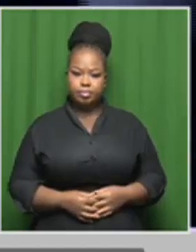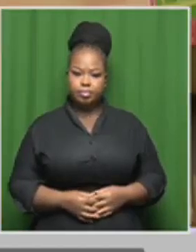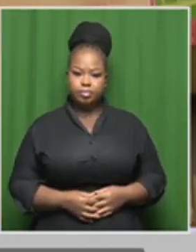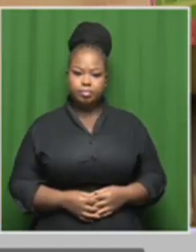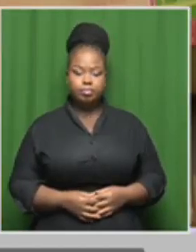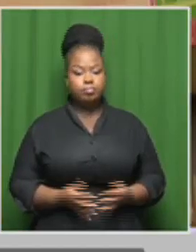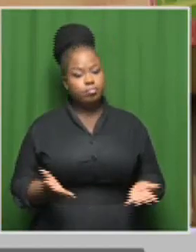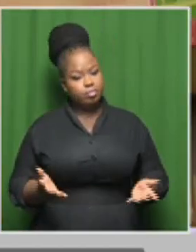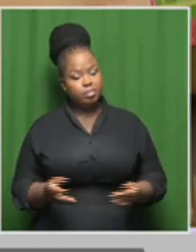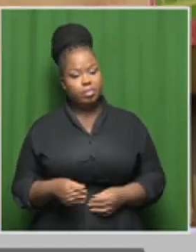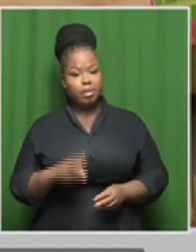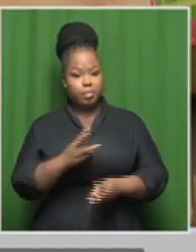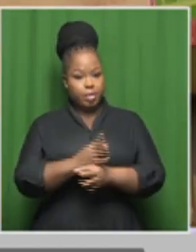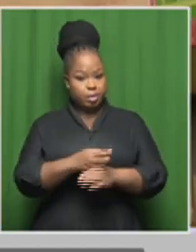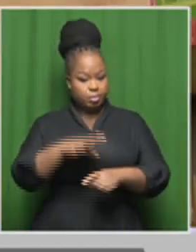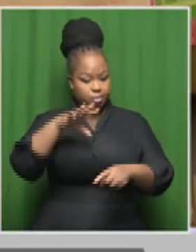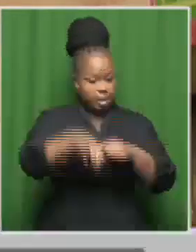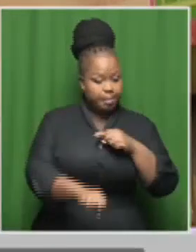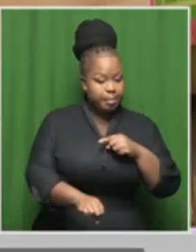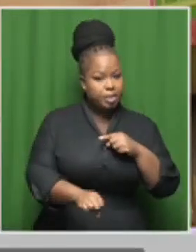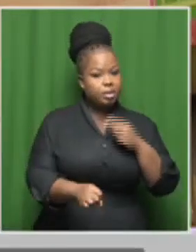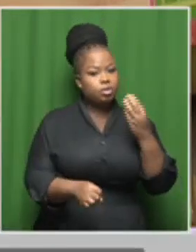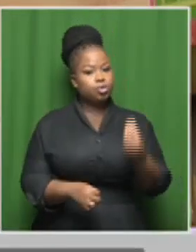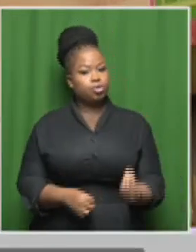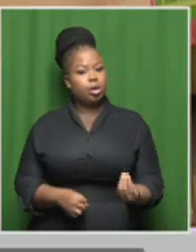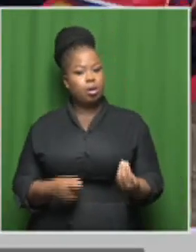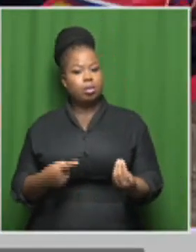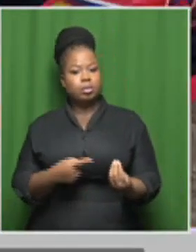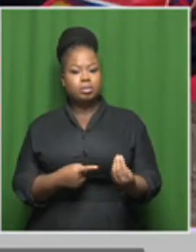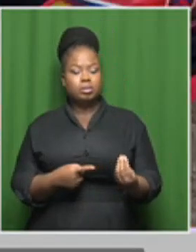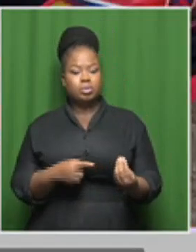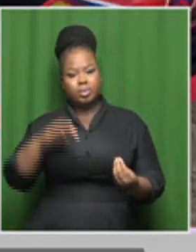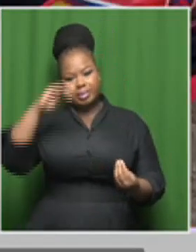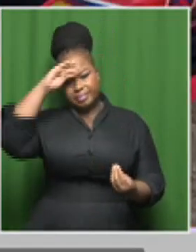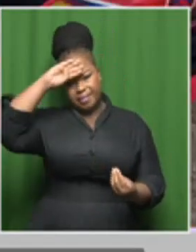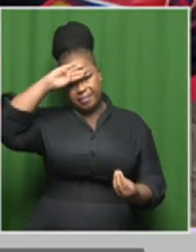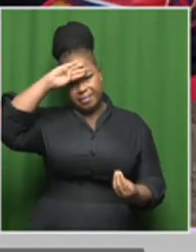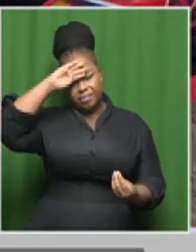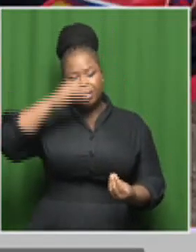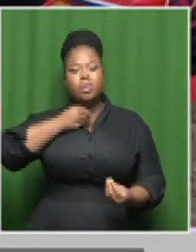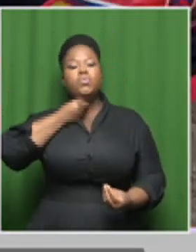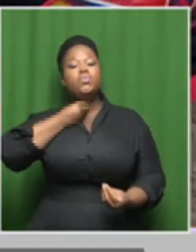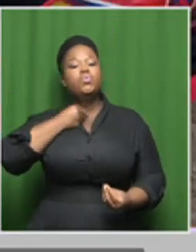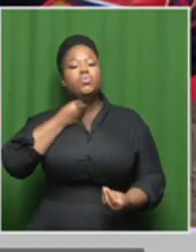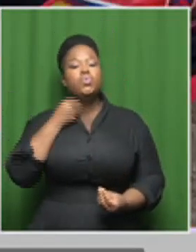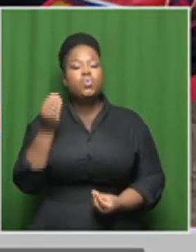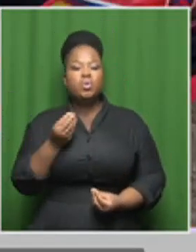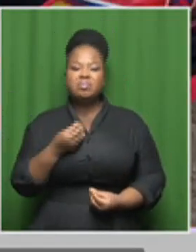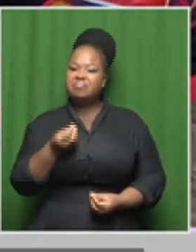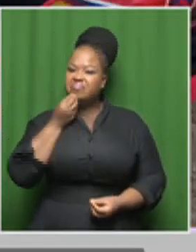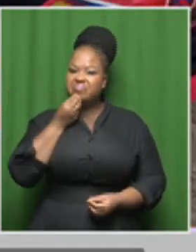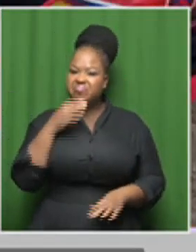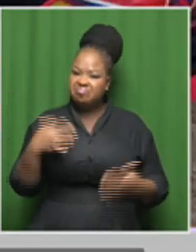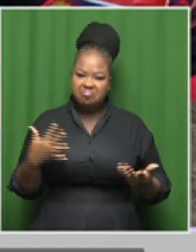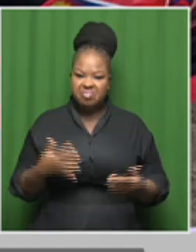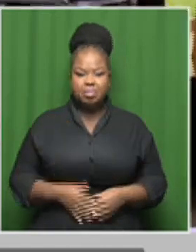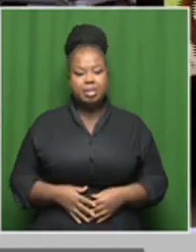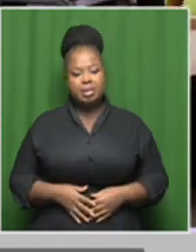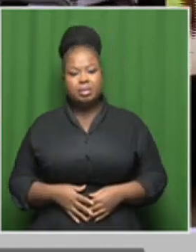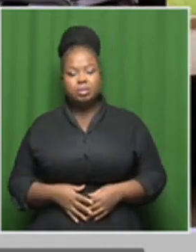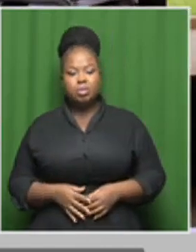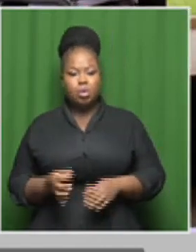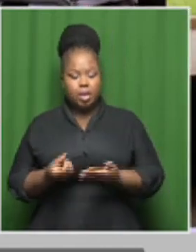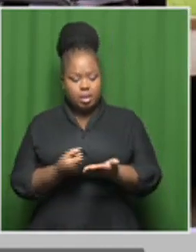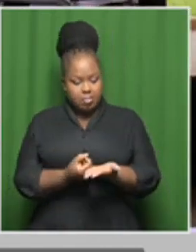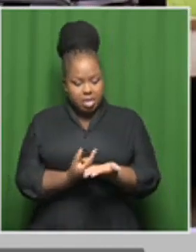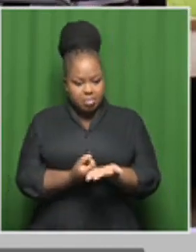So if a parent notices that their child has fever, sore throat, loss of appetite, and those small blisters on